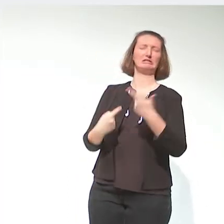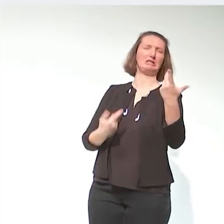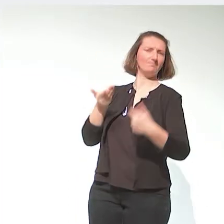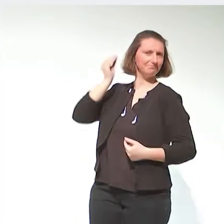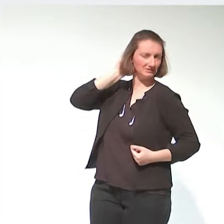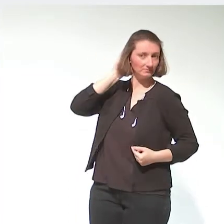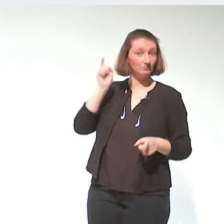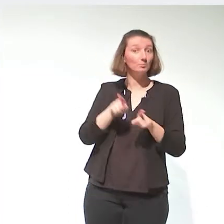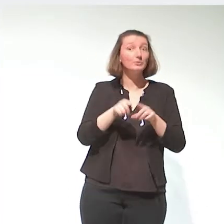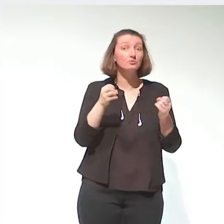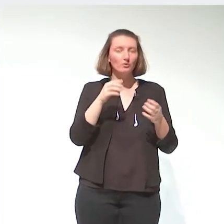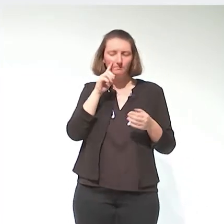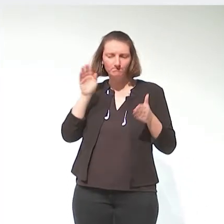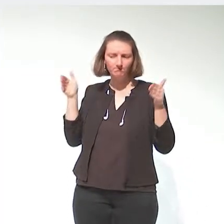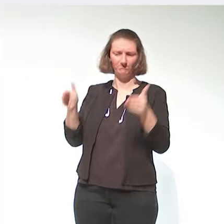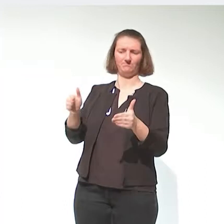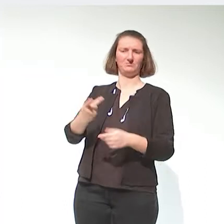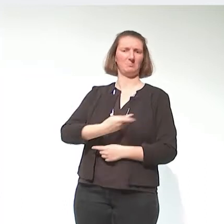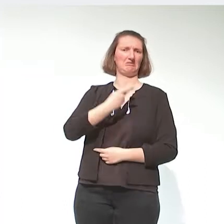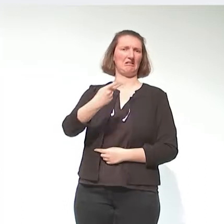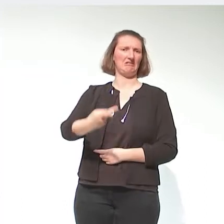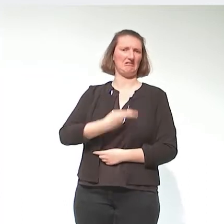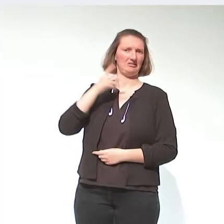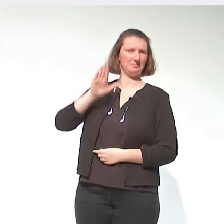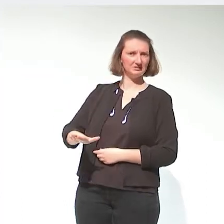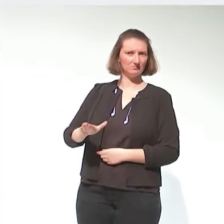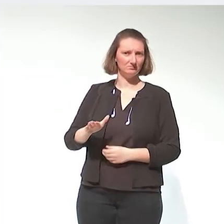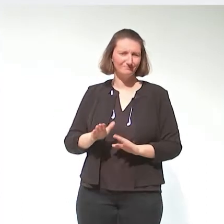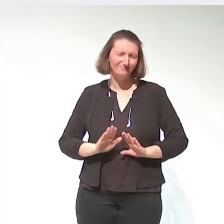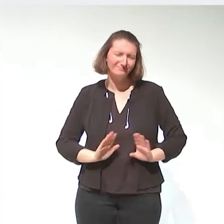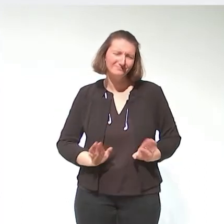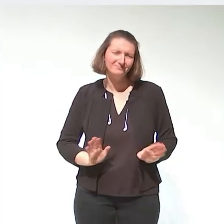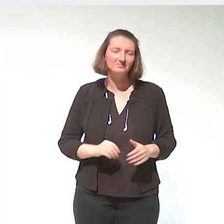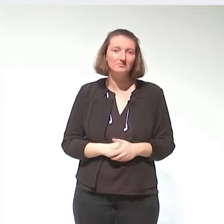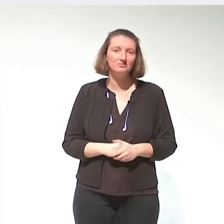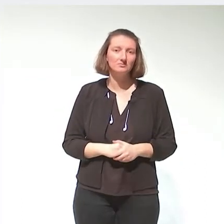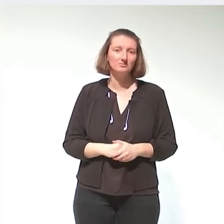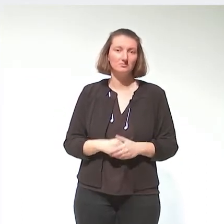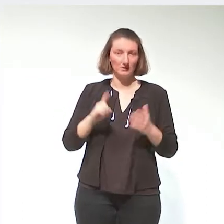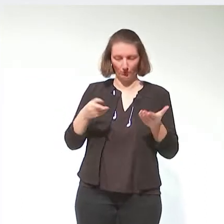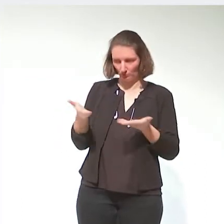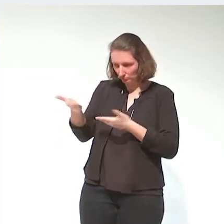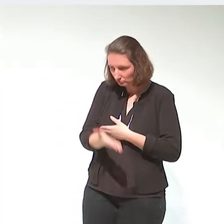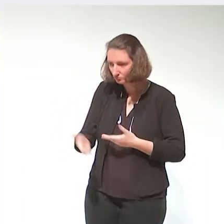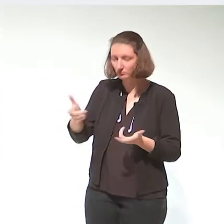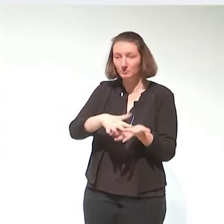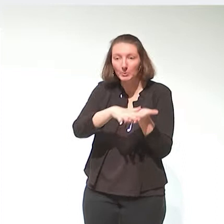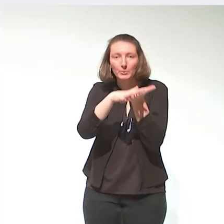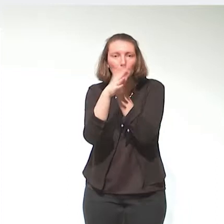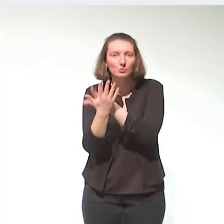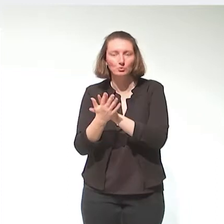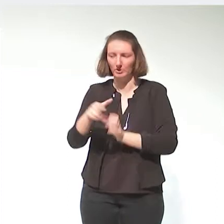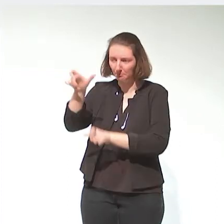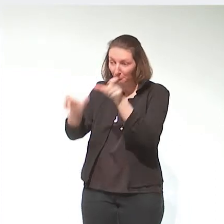disability are surrounded with misunderstandings and prejudices. One wants to boil it down to the medical